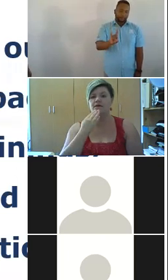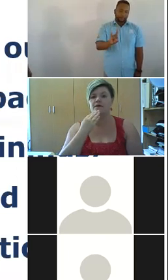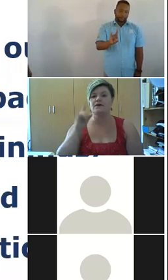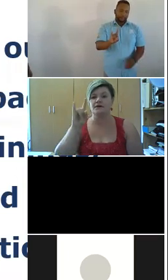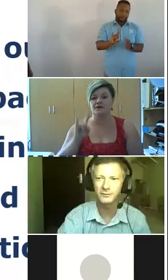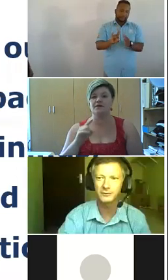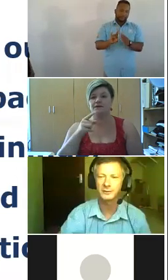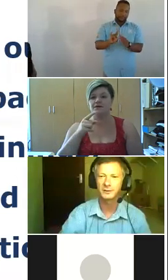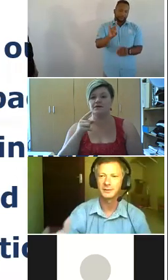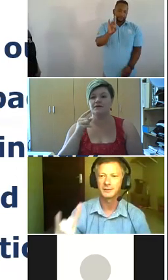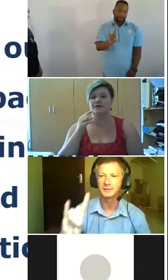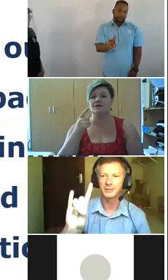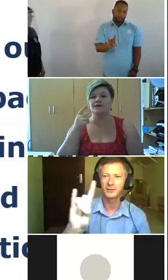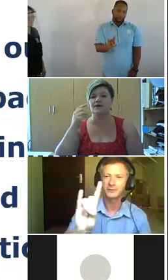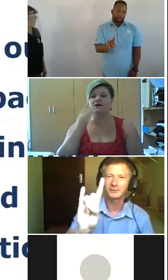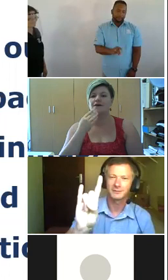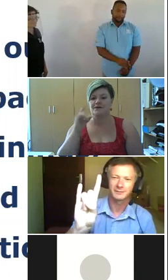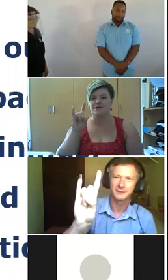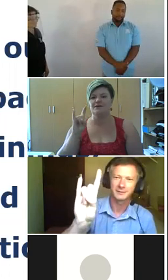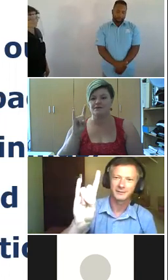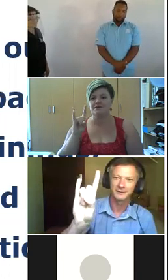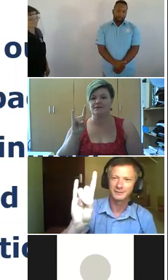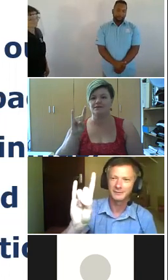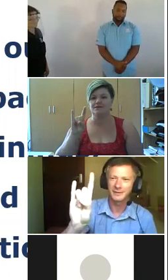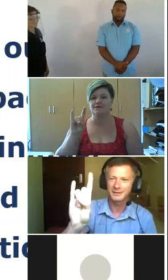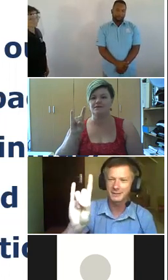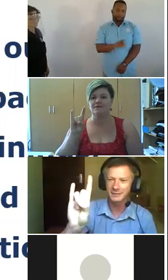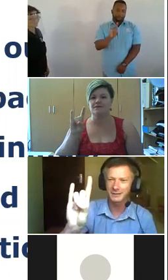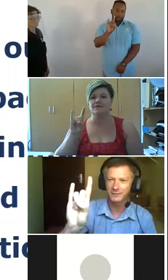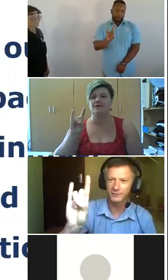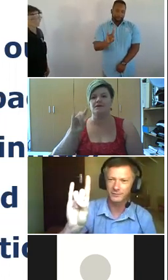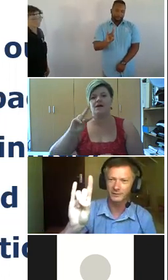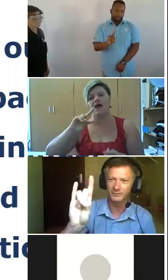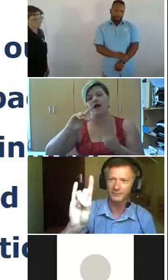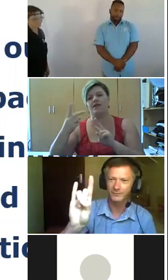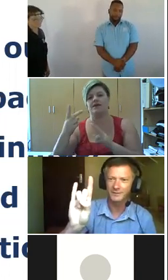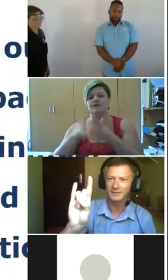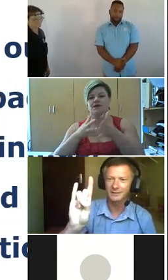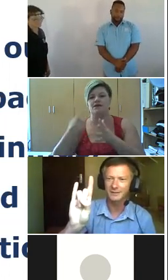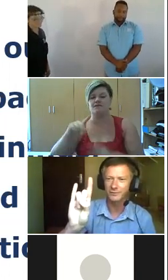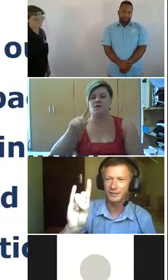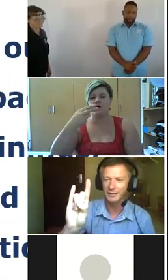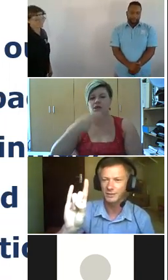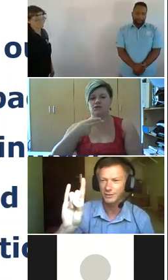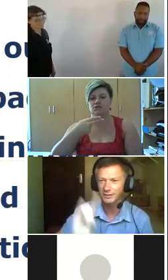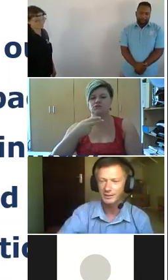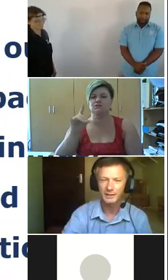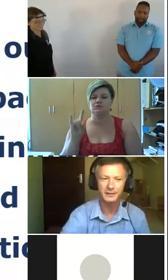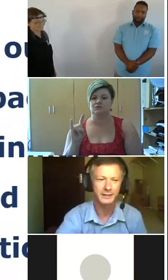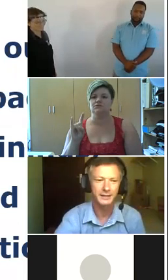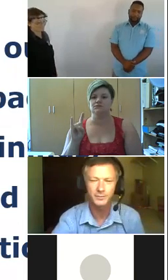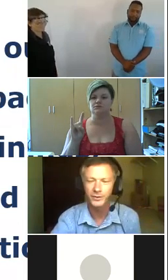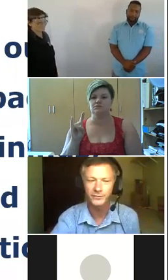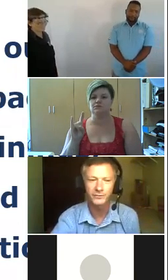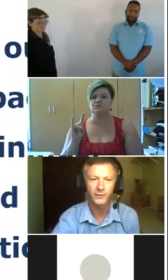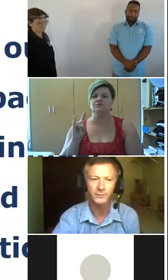putting on my video. So this is a different one. That's a different H, and that